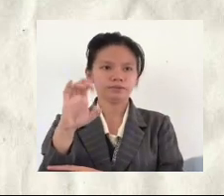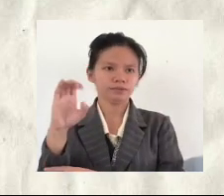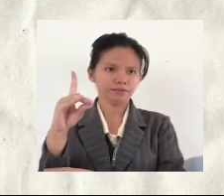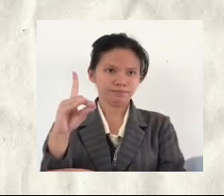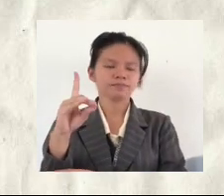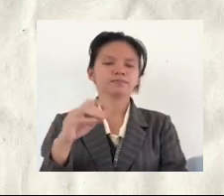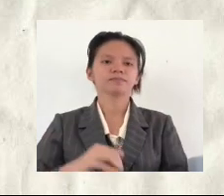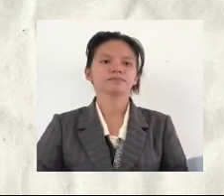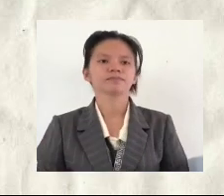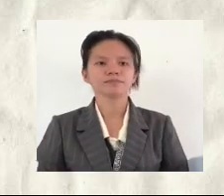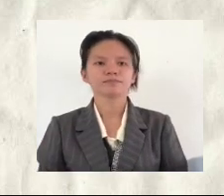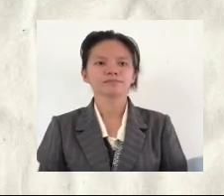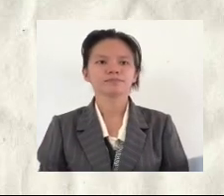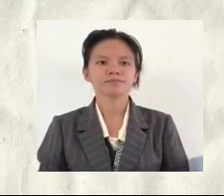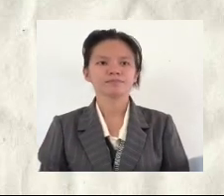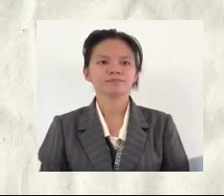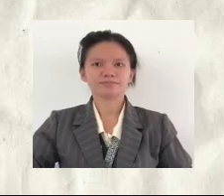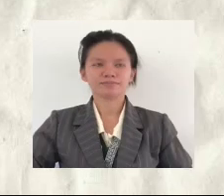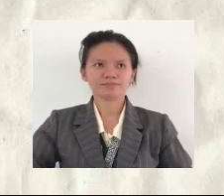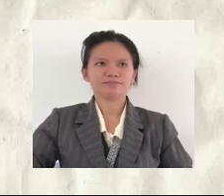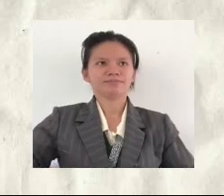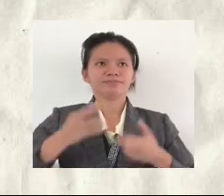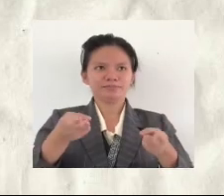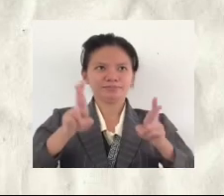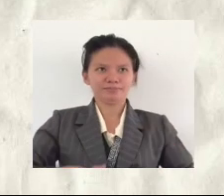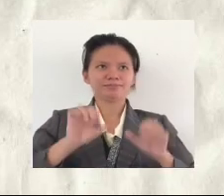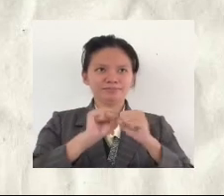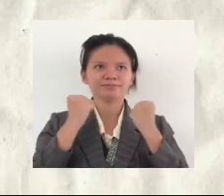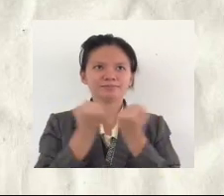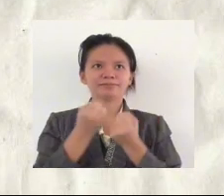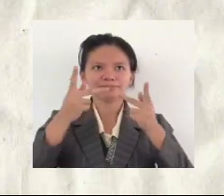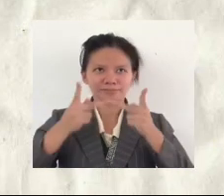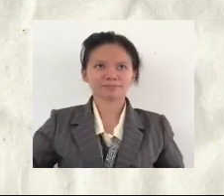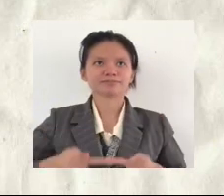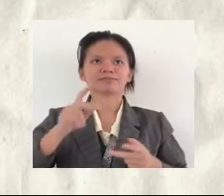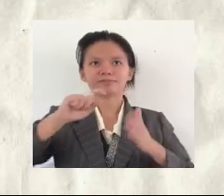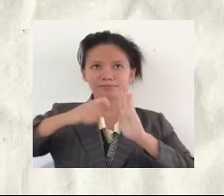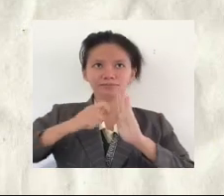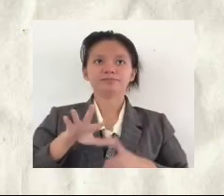easy reference and clarity. 8. Double-check your data for accuracy and